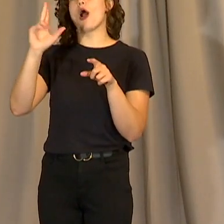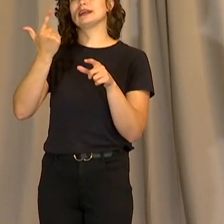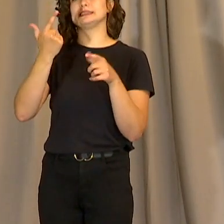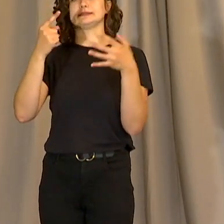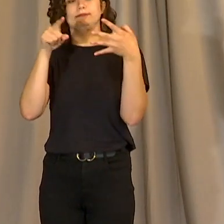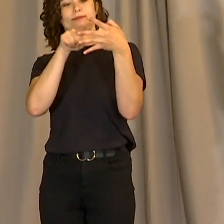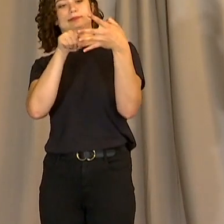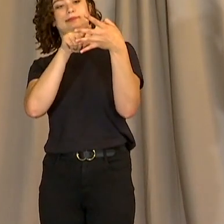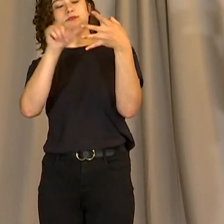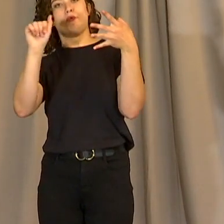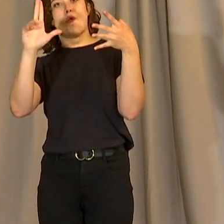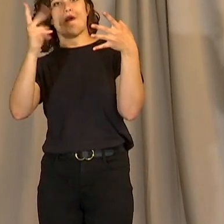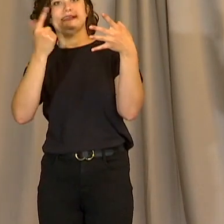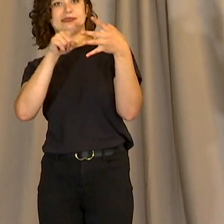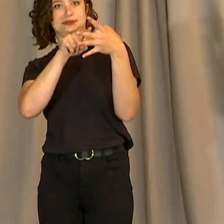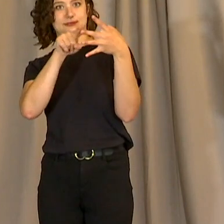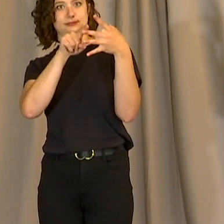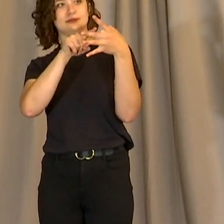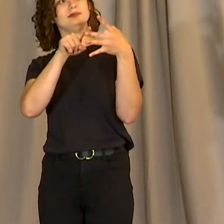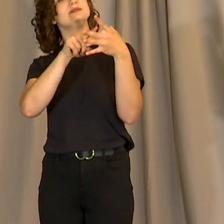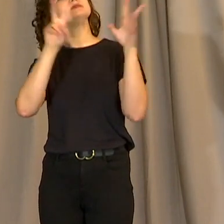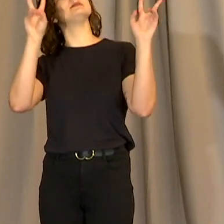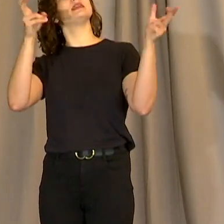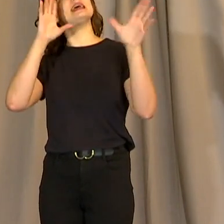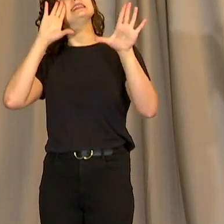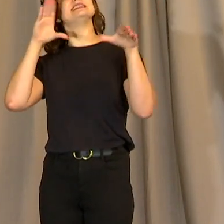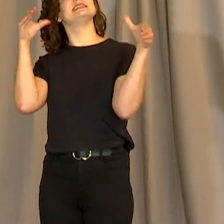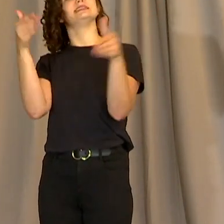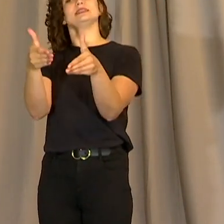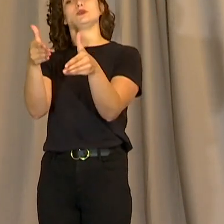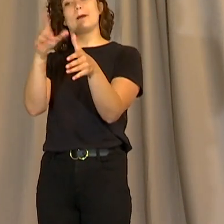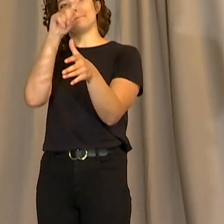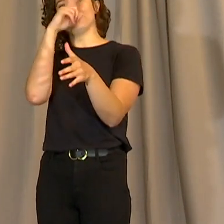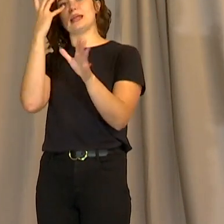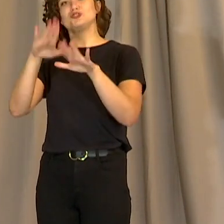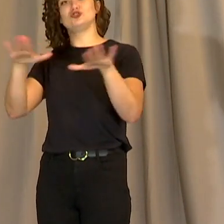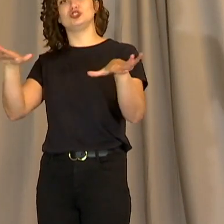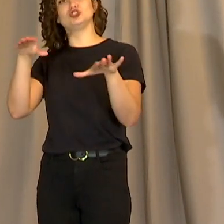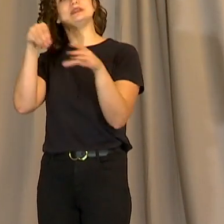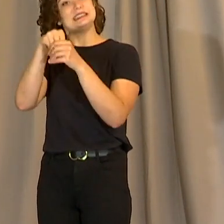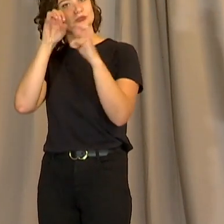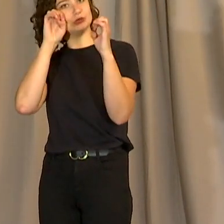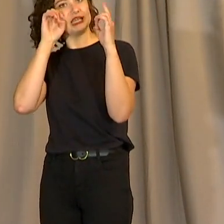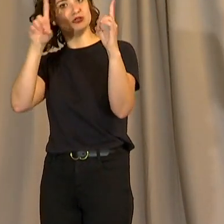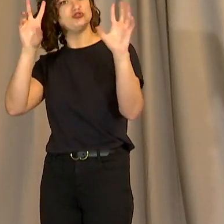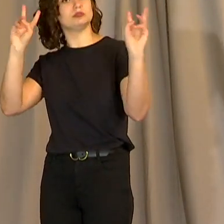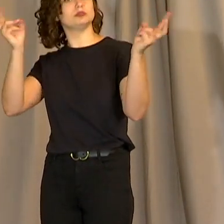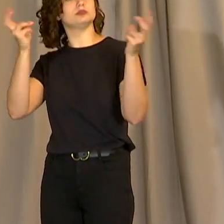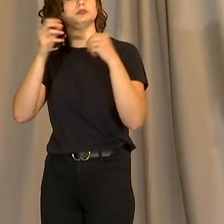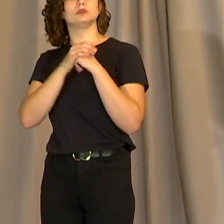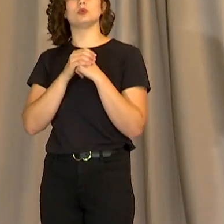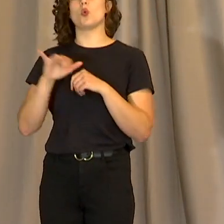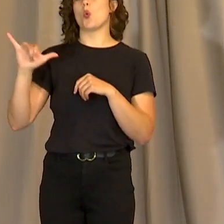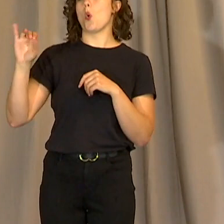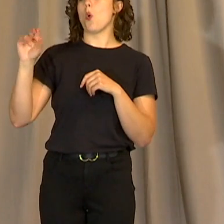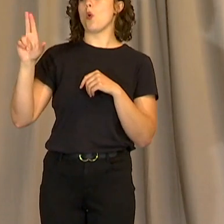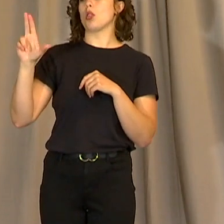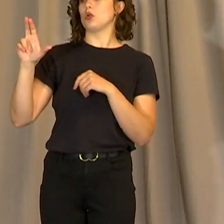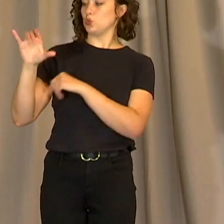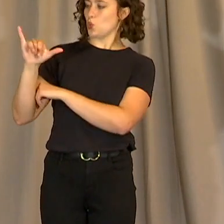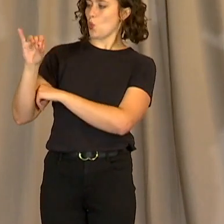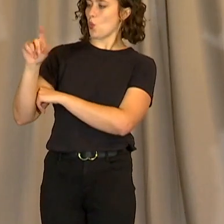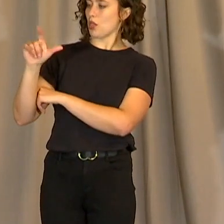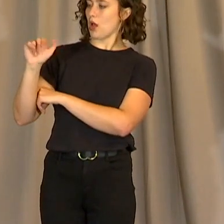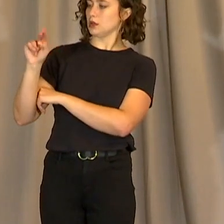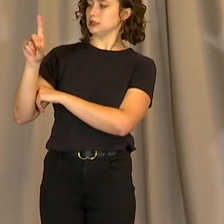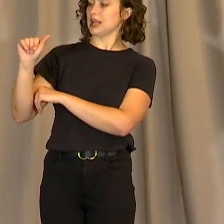of August, Centering Black Children in Education. Yolanda Celia Ruiz is gonna be our second keynote speaker this year.